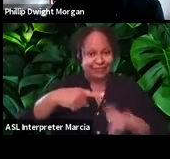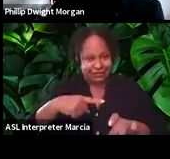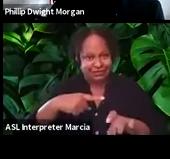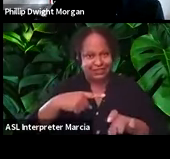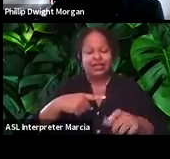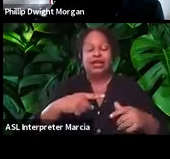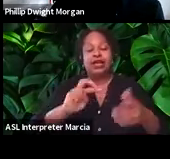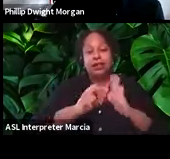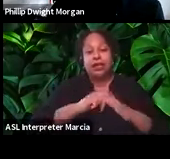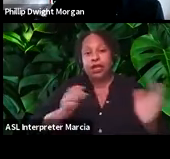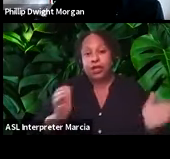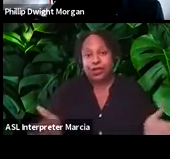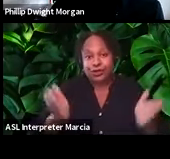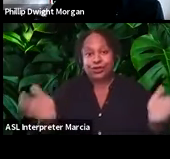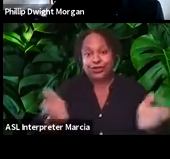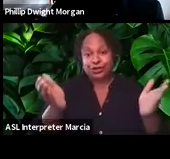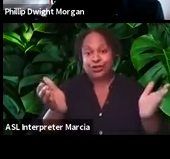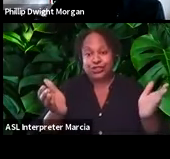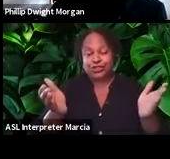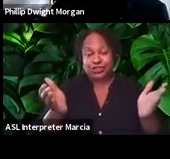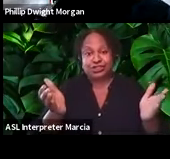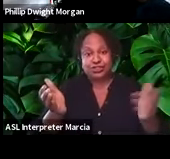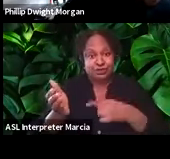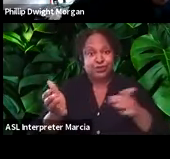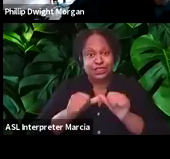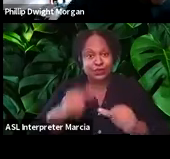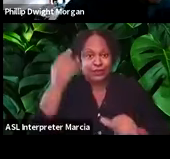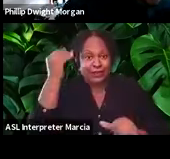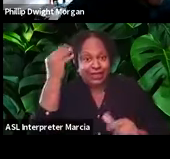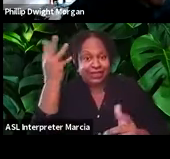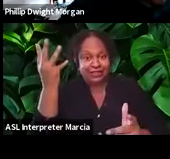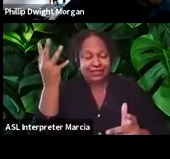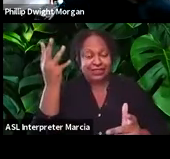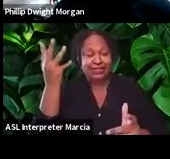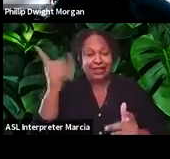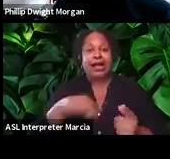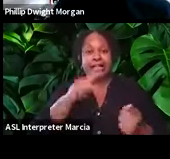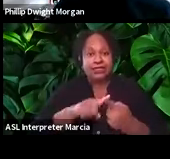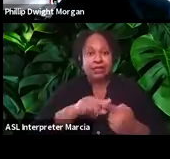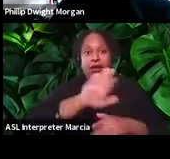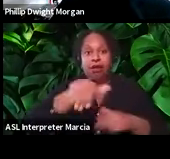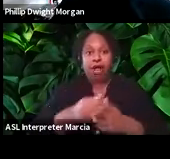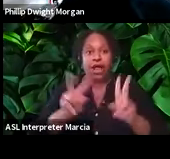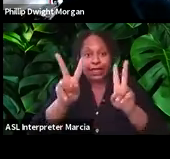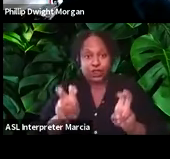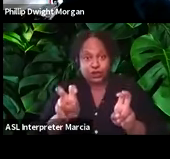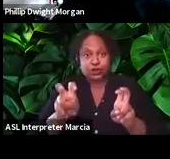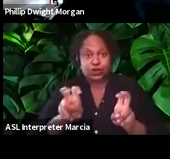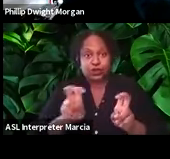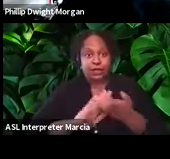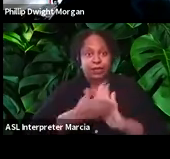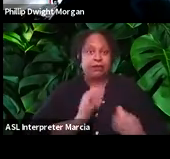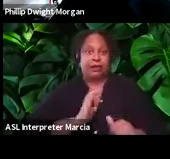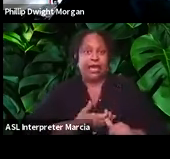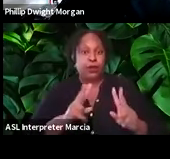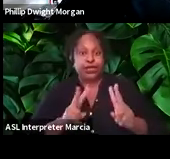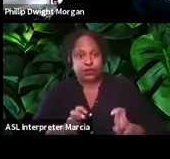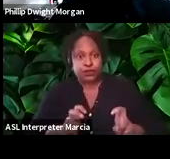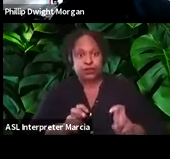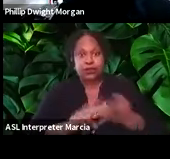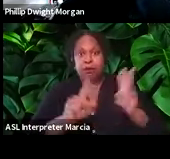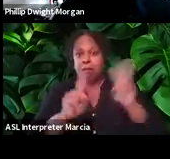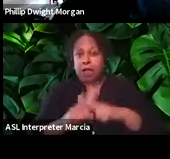urge everyone to continue to think that until all issues are our issues. So that's for